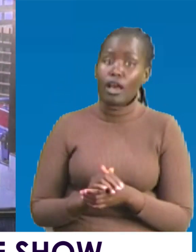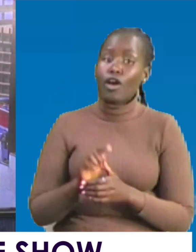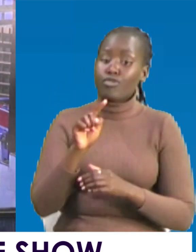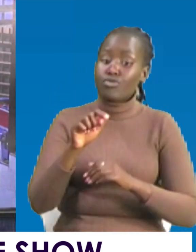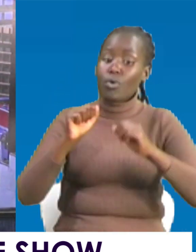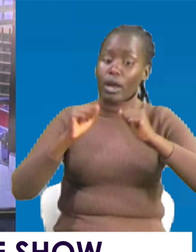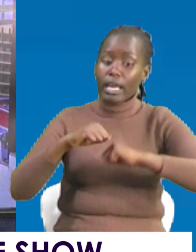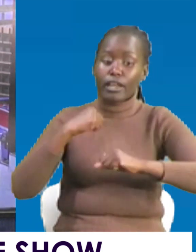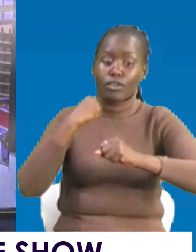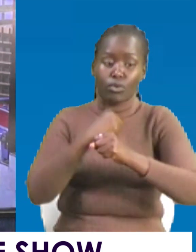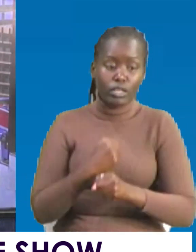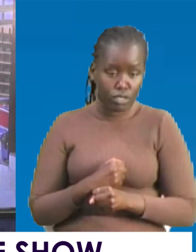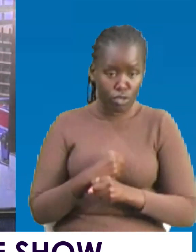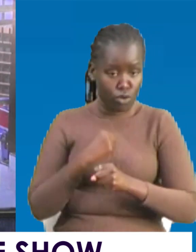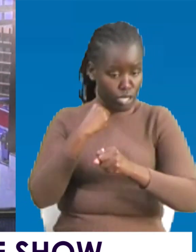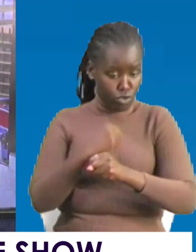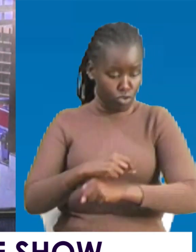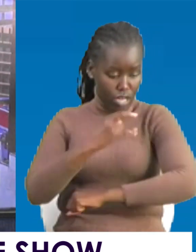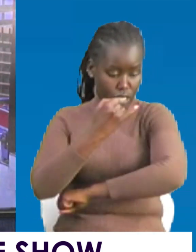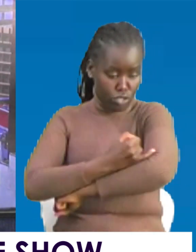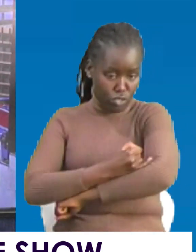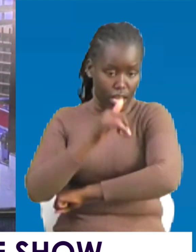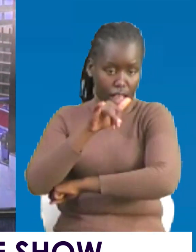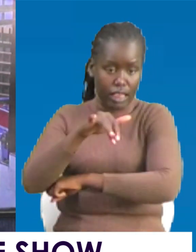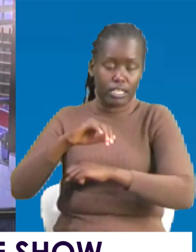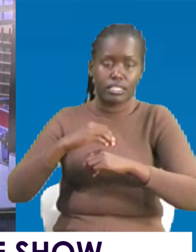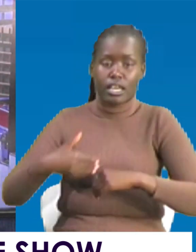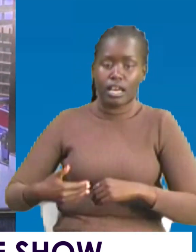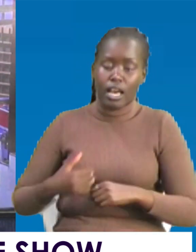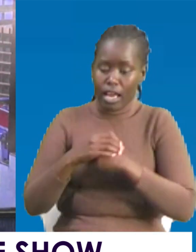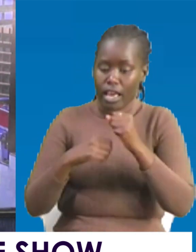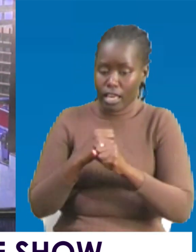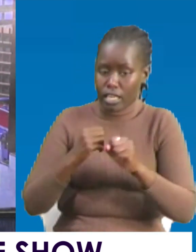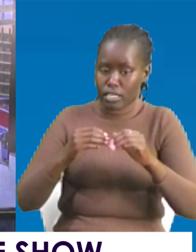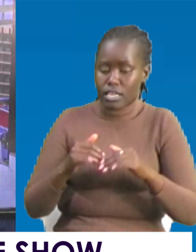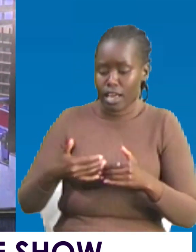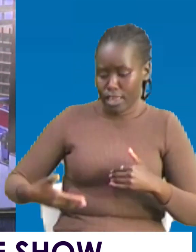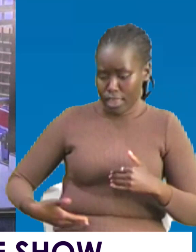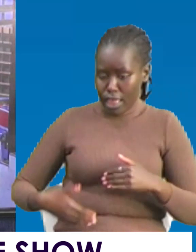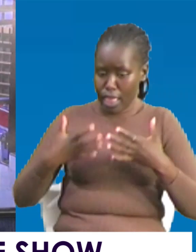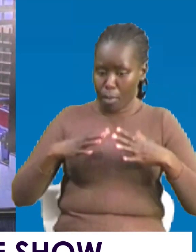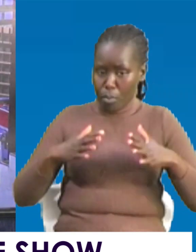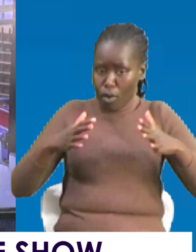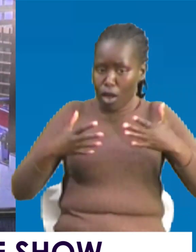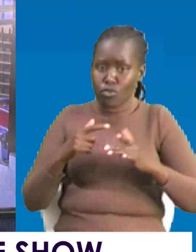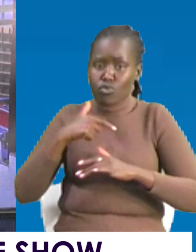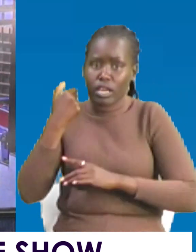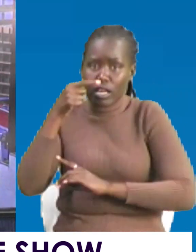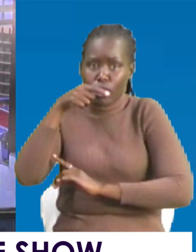an institution at that age. Young people, how do you kill yourself at teenagehood? It